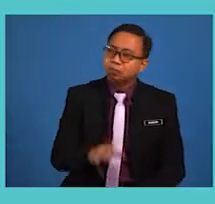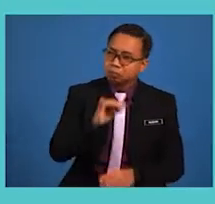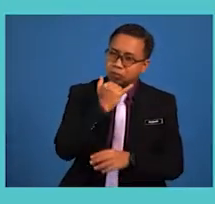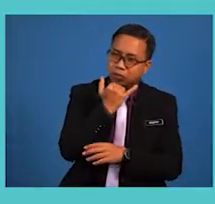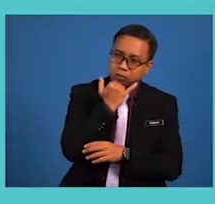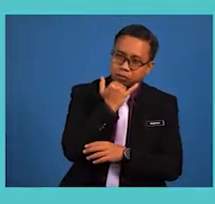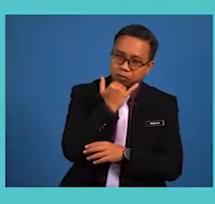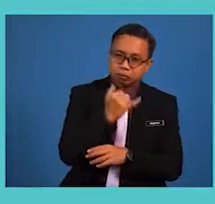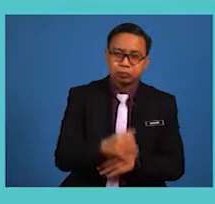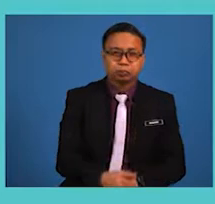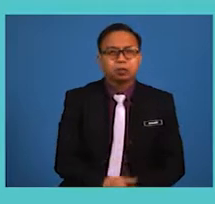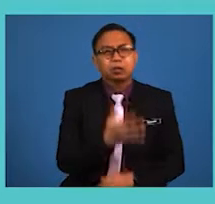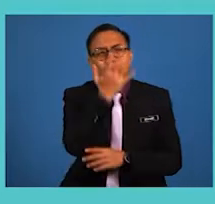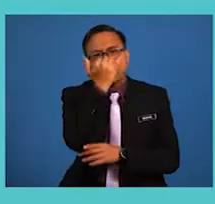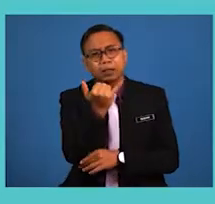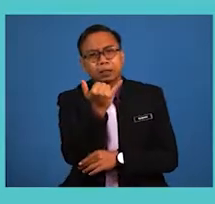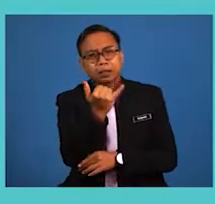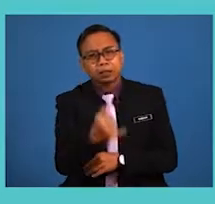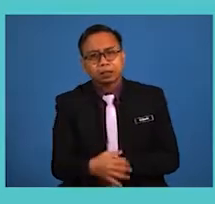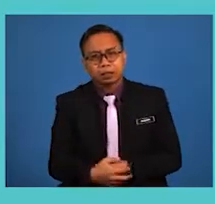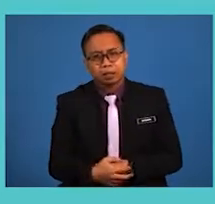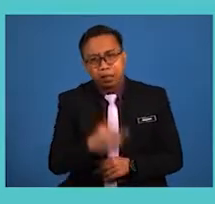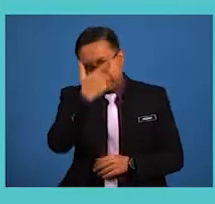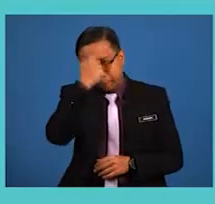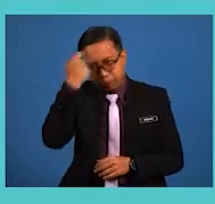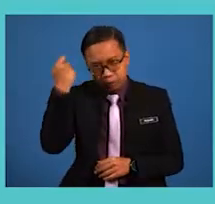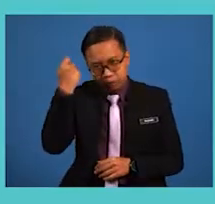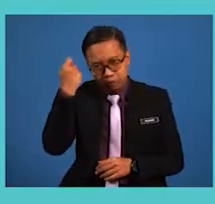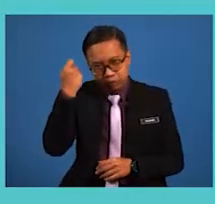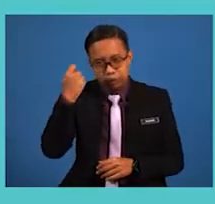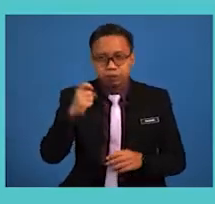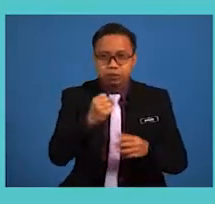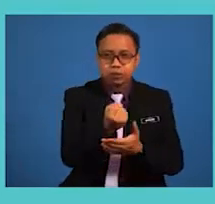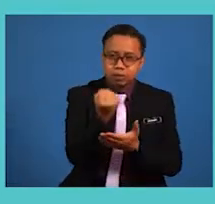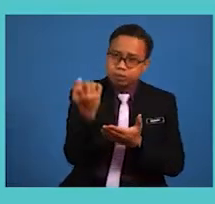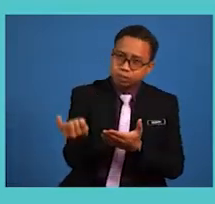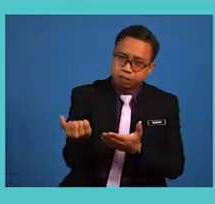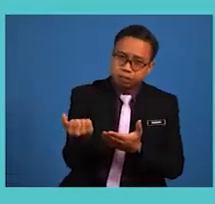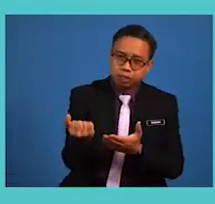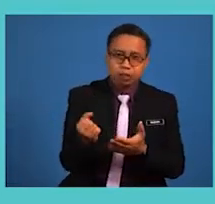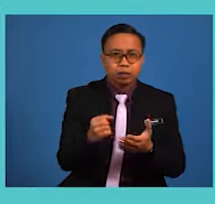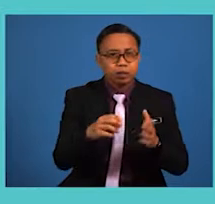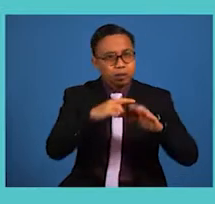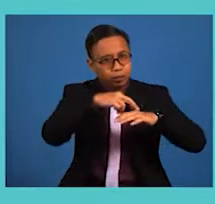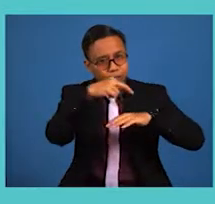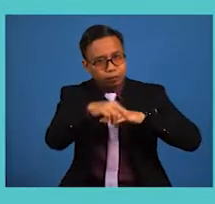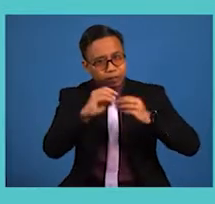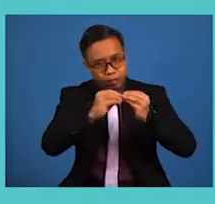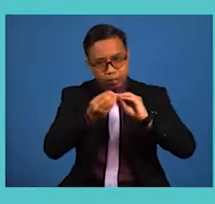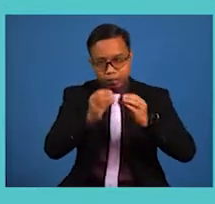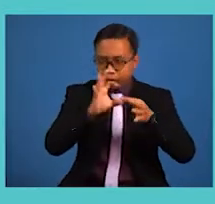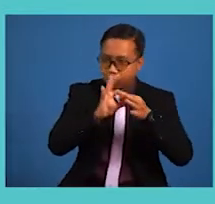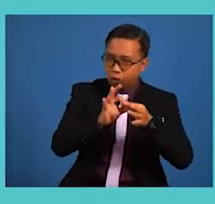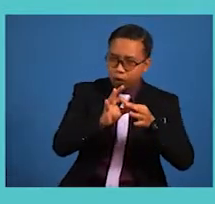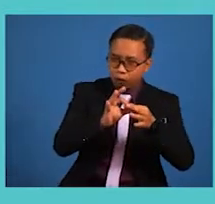not. Why? Because the subject reference should be the number of investors,